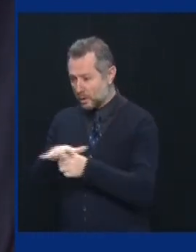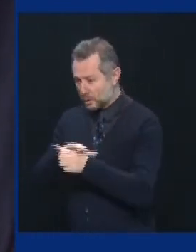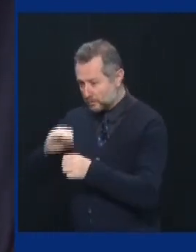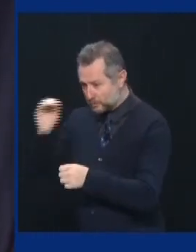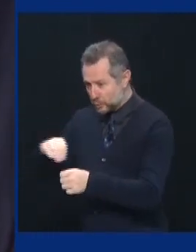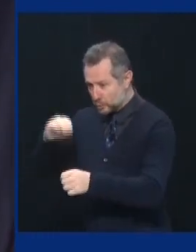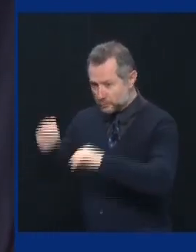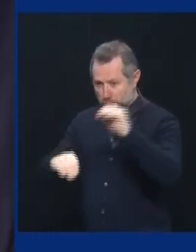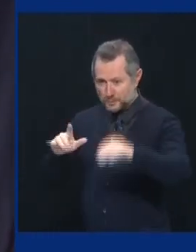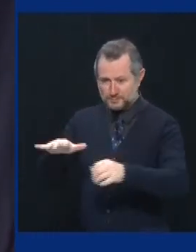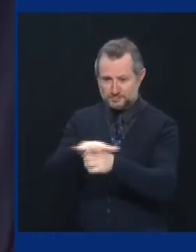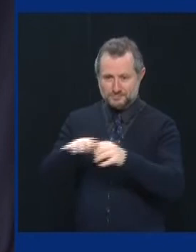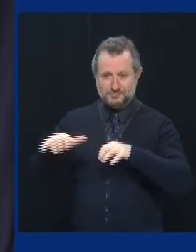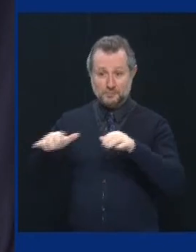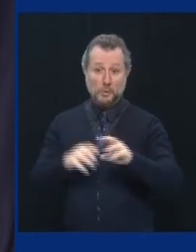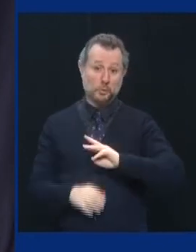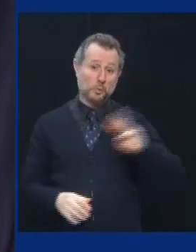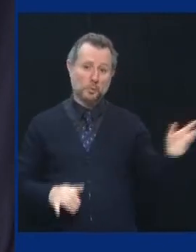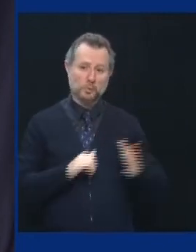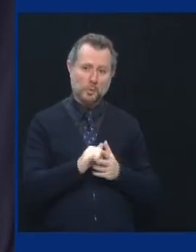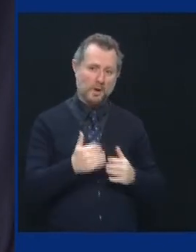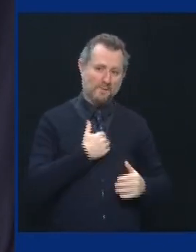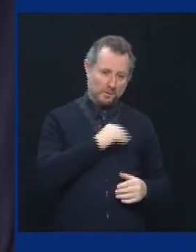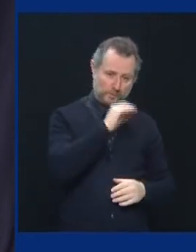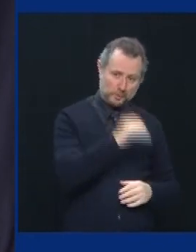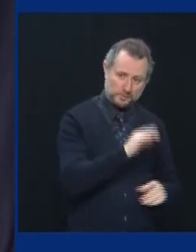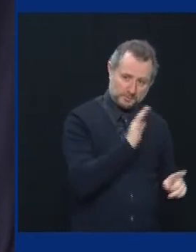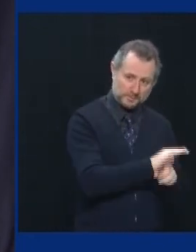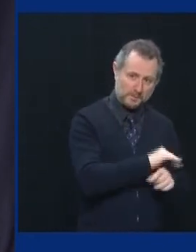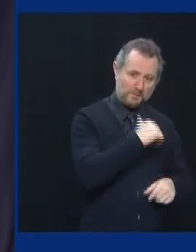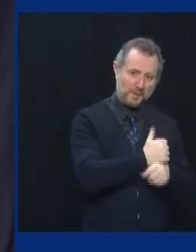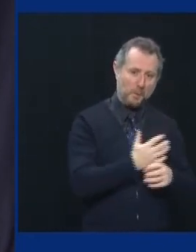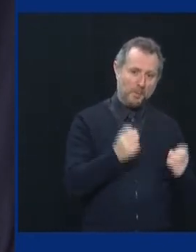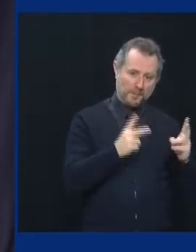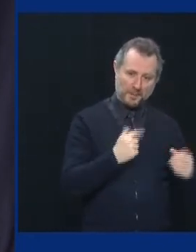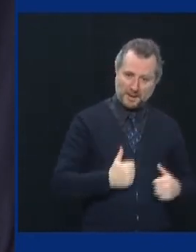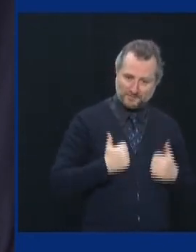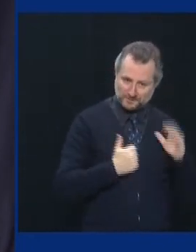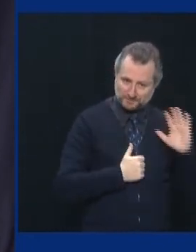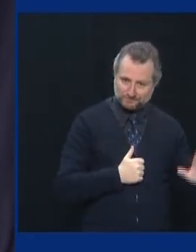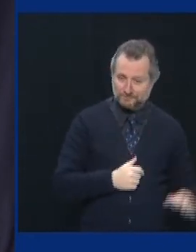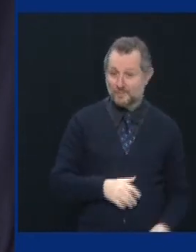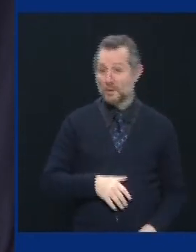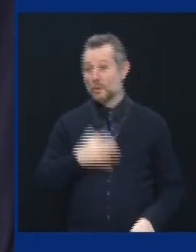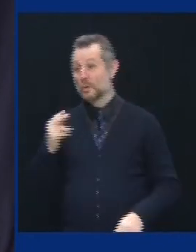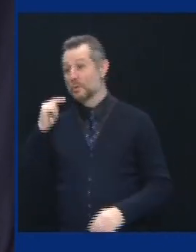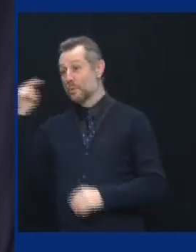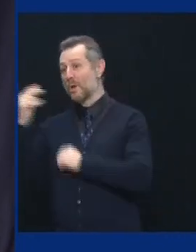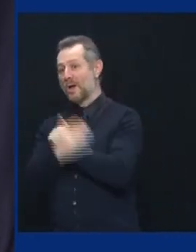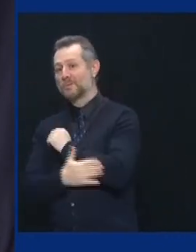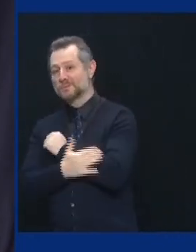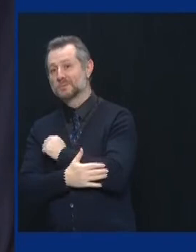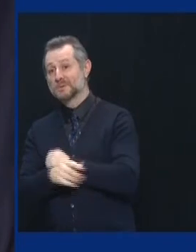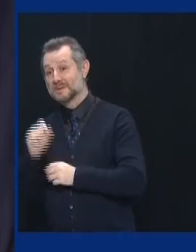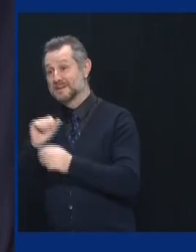So Western New York gets its percent by population. North Country gets its percent by population.